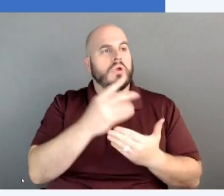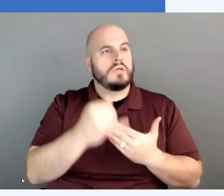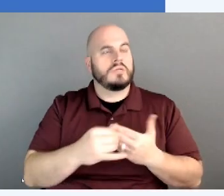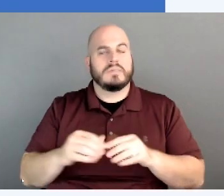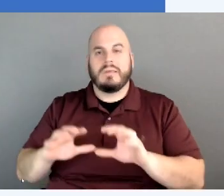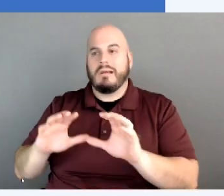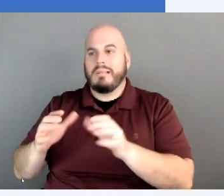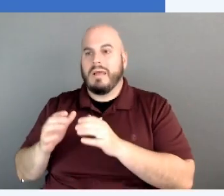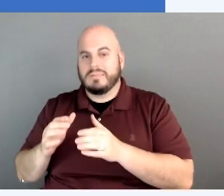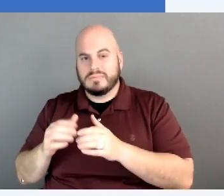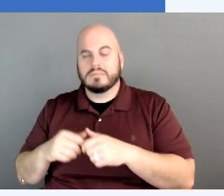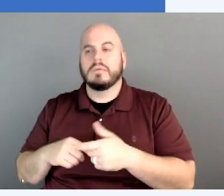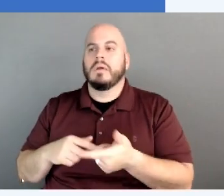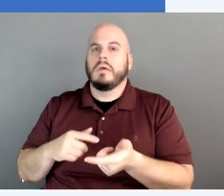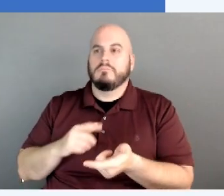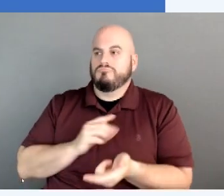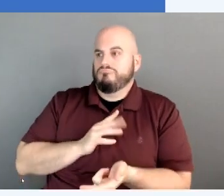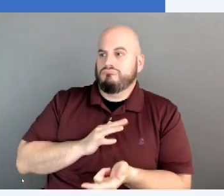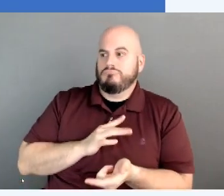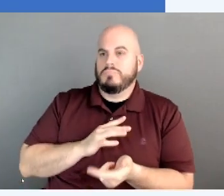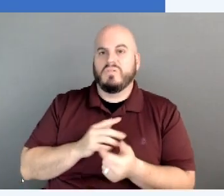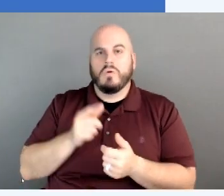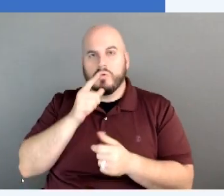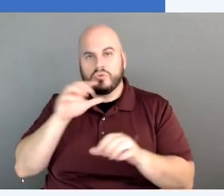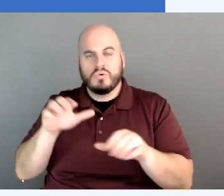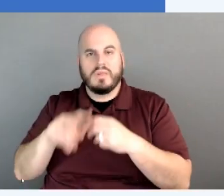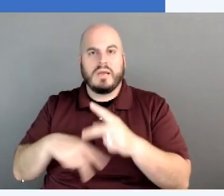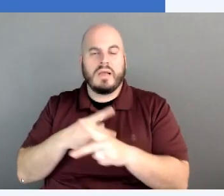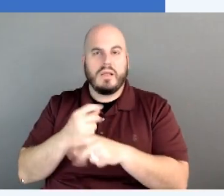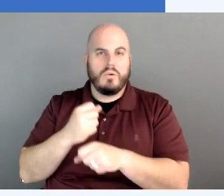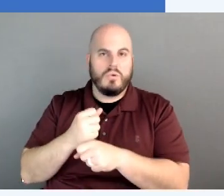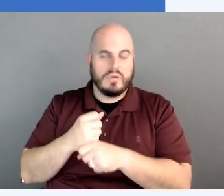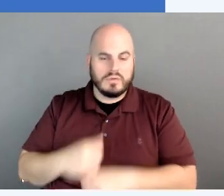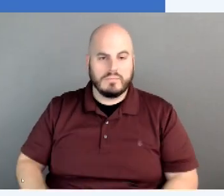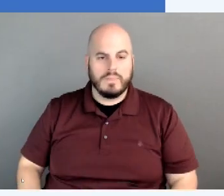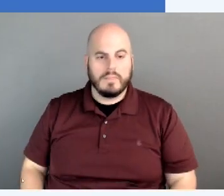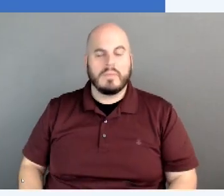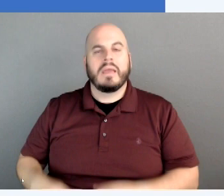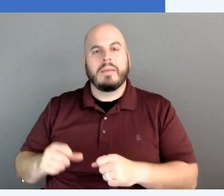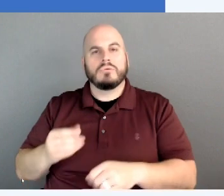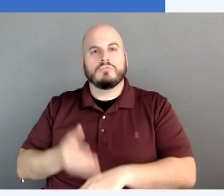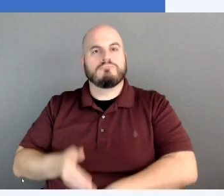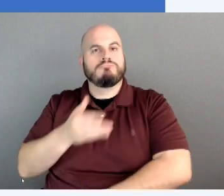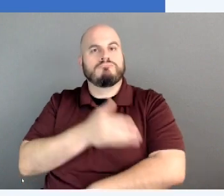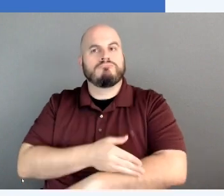the community who are doing this kind of work. And so they'll, again, be able to strengthen that. They also have,